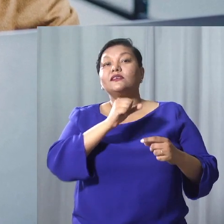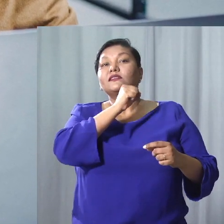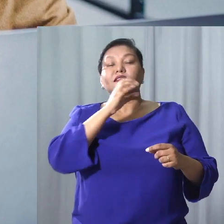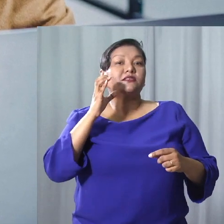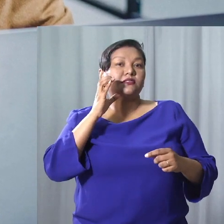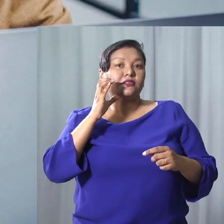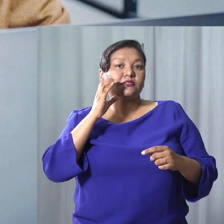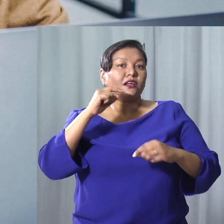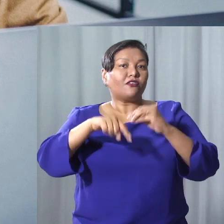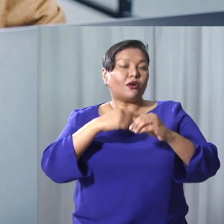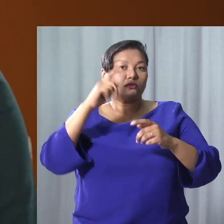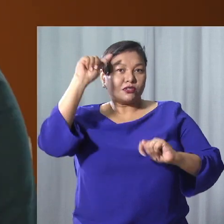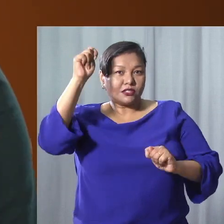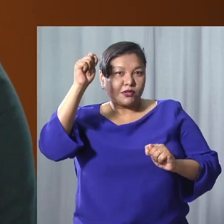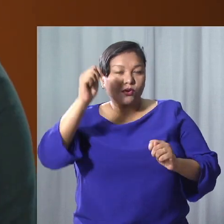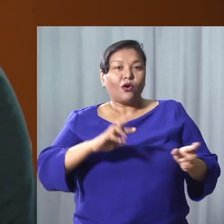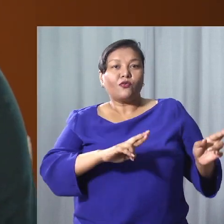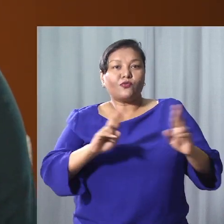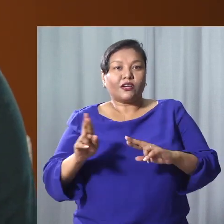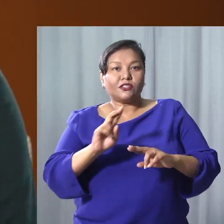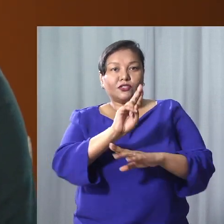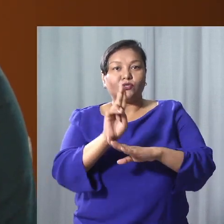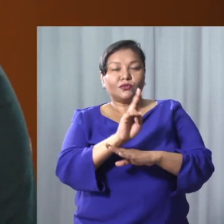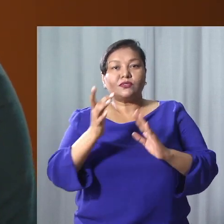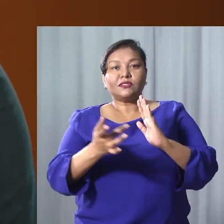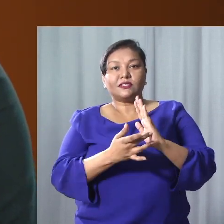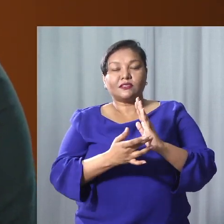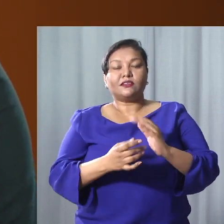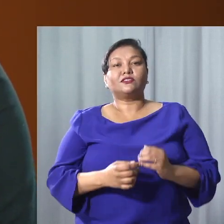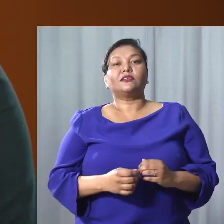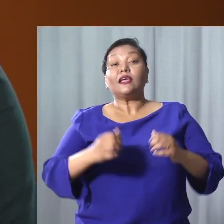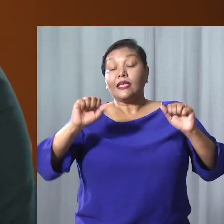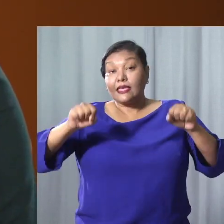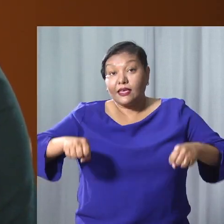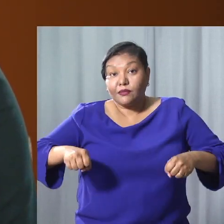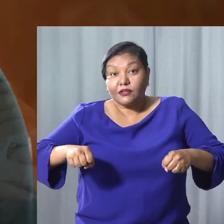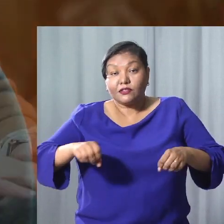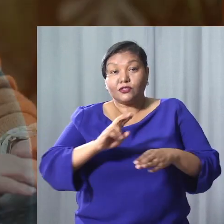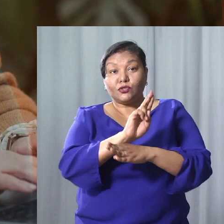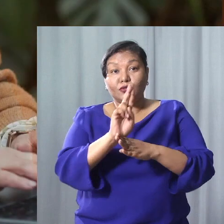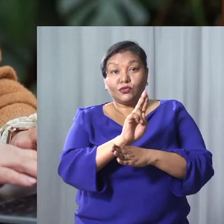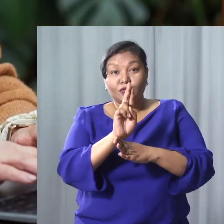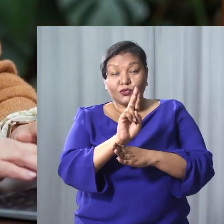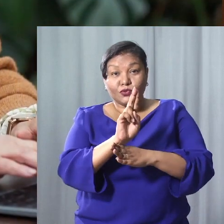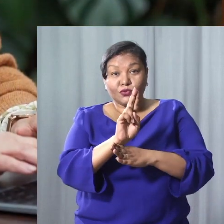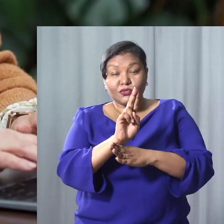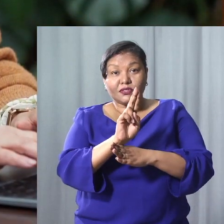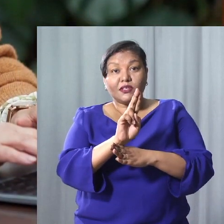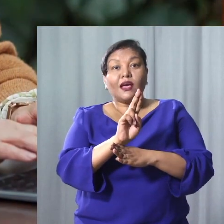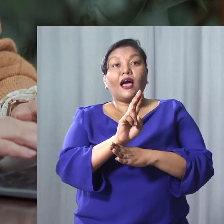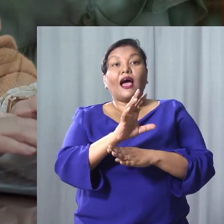are e-ready. That is, able to access, use,